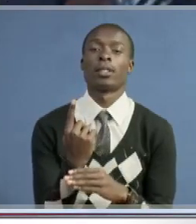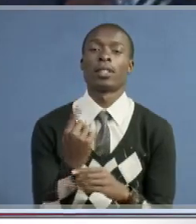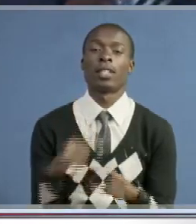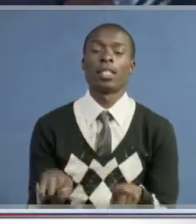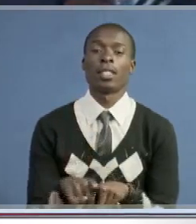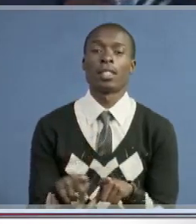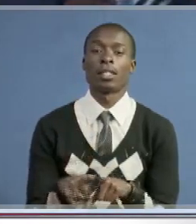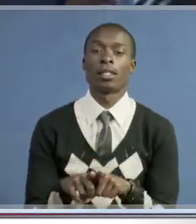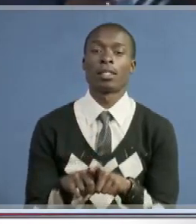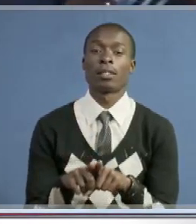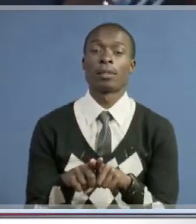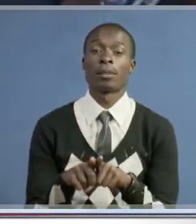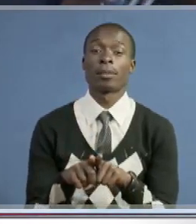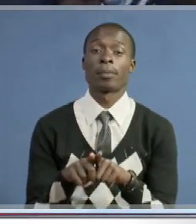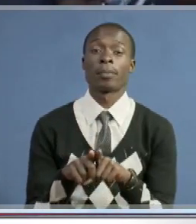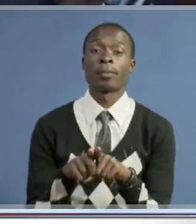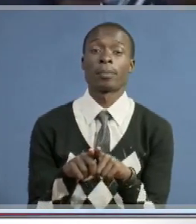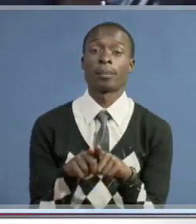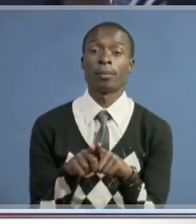And